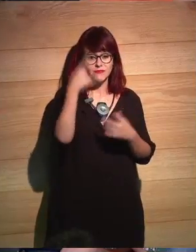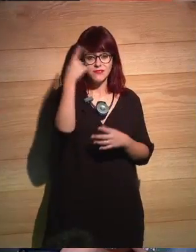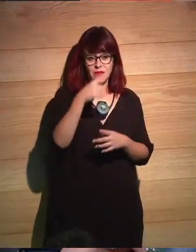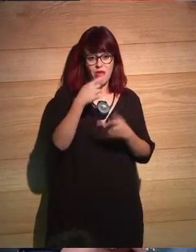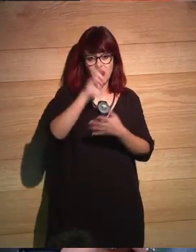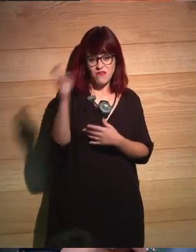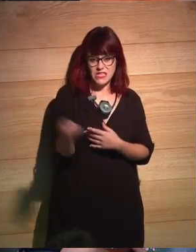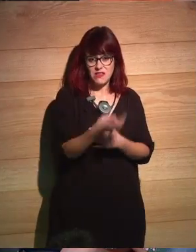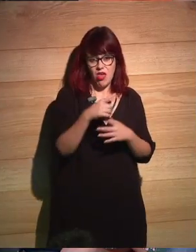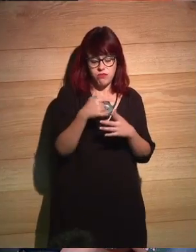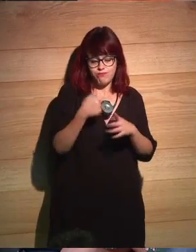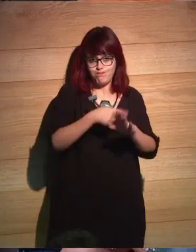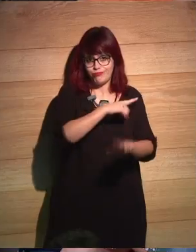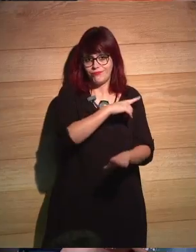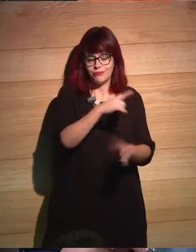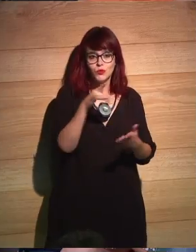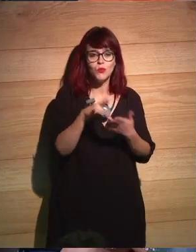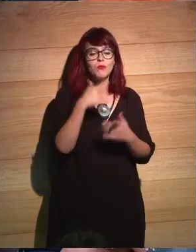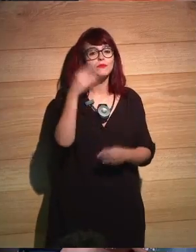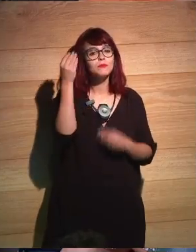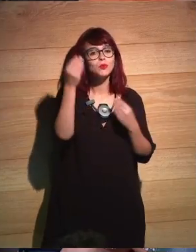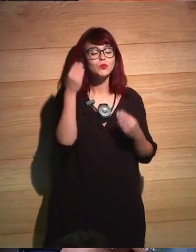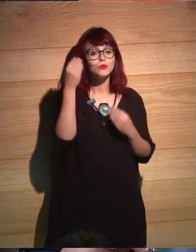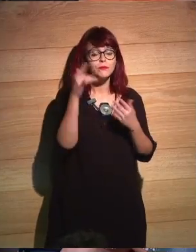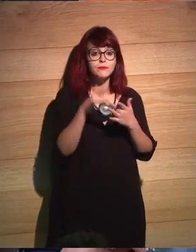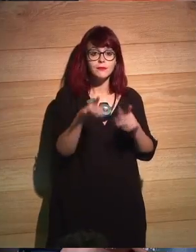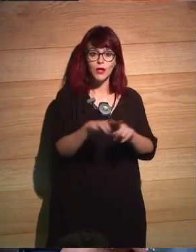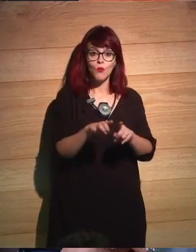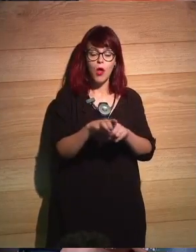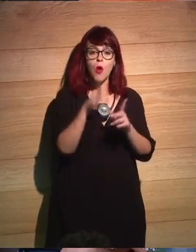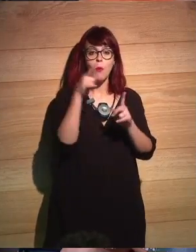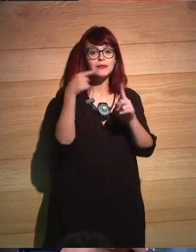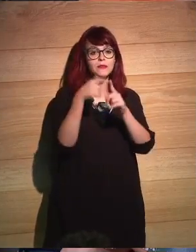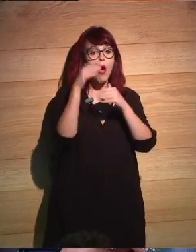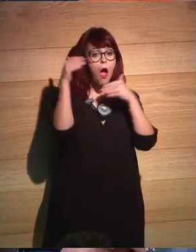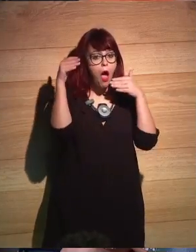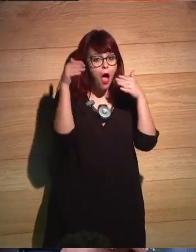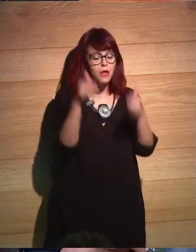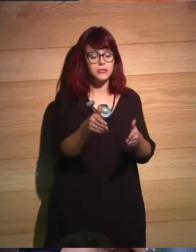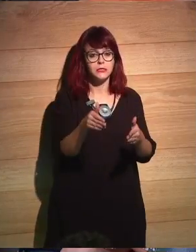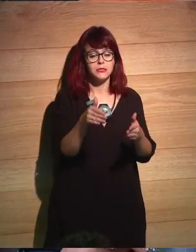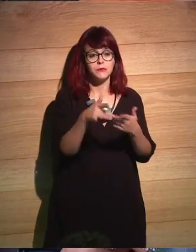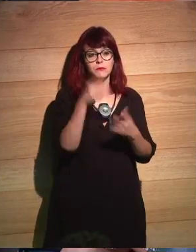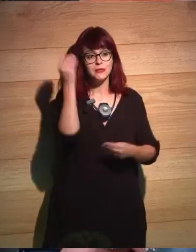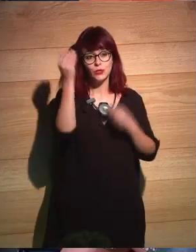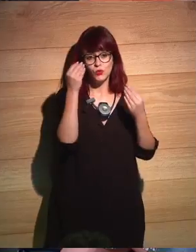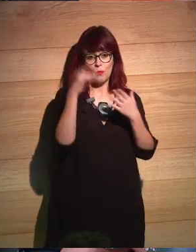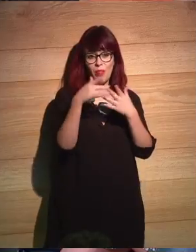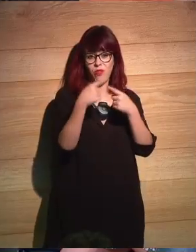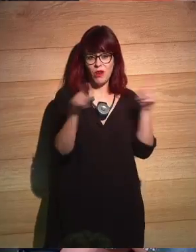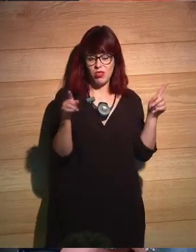really, because there is a huge diversity in the types of literature. But just to focus a little bit